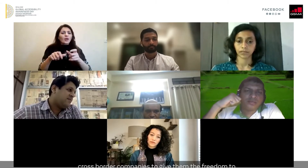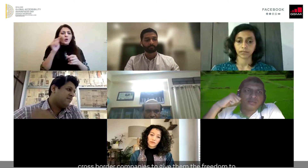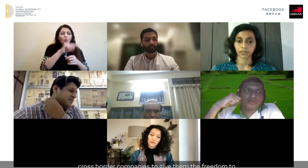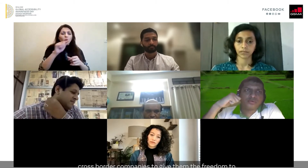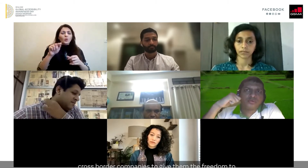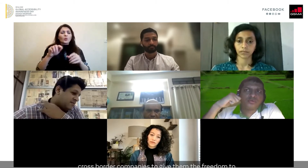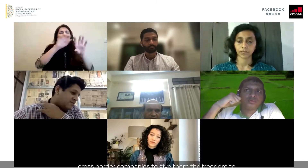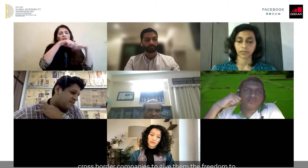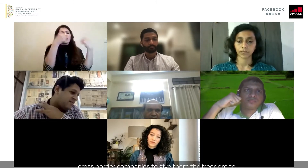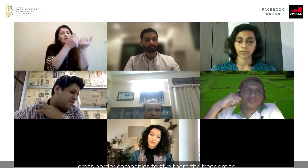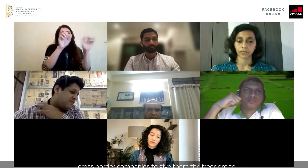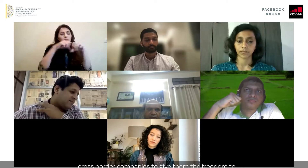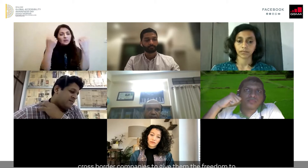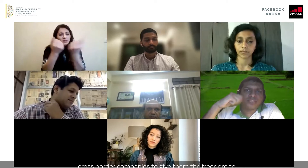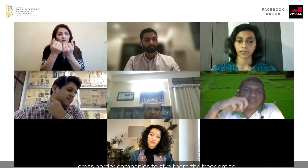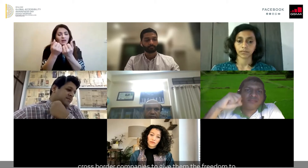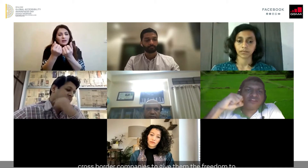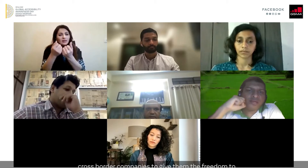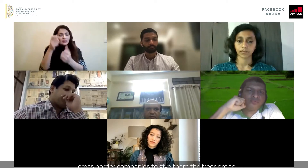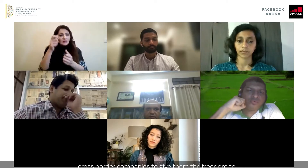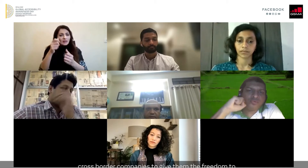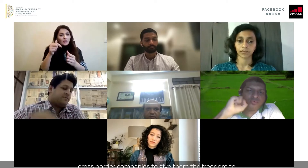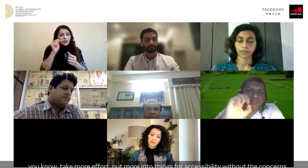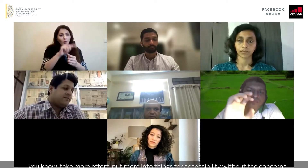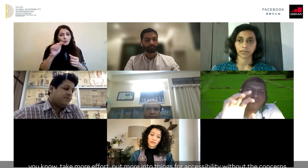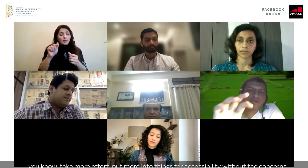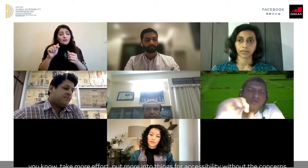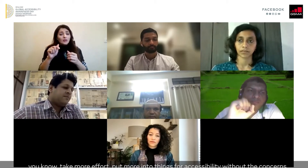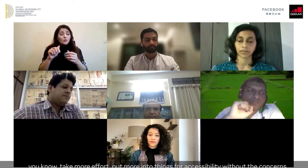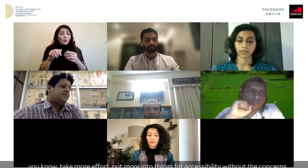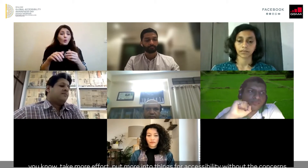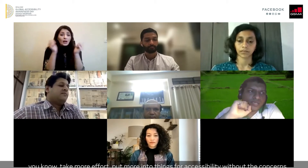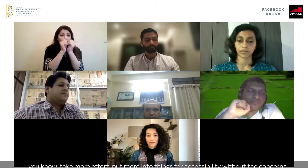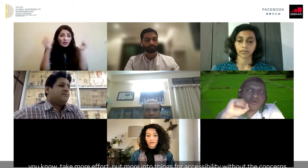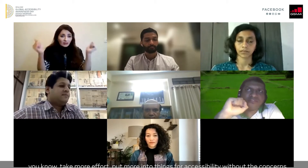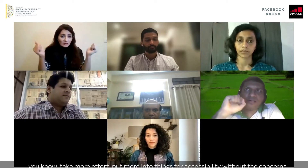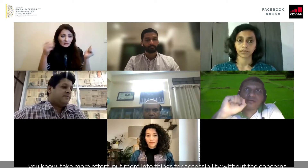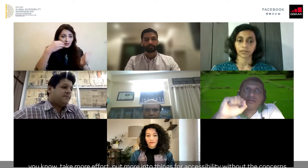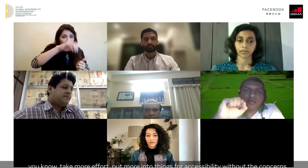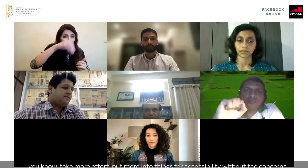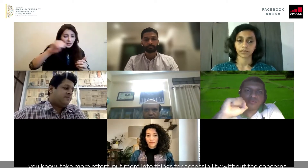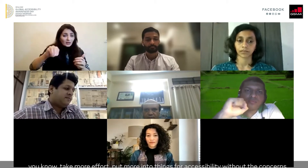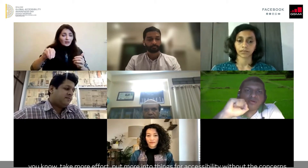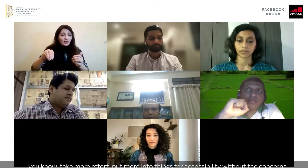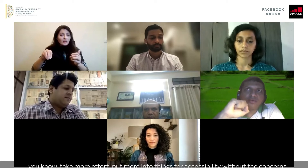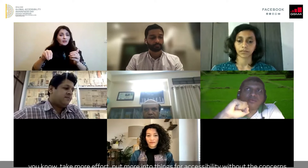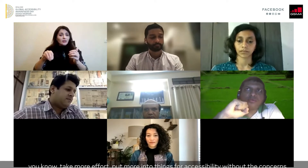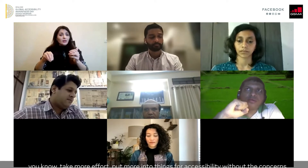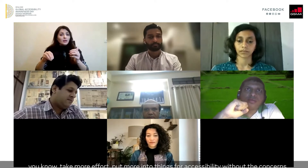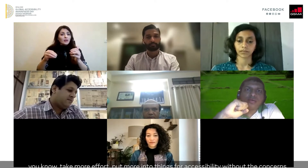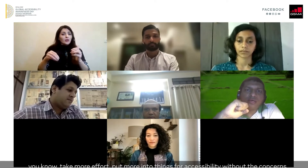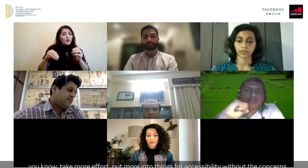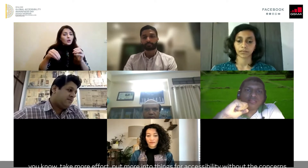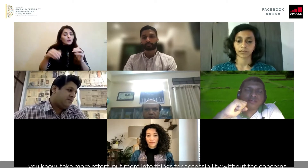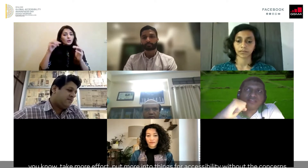companies, to give them the freedom to, take more effort, put more